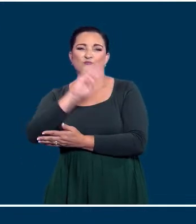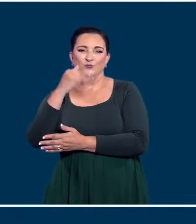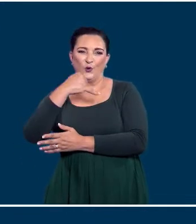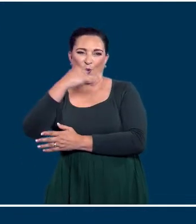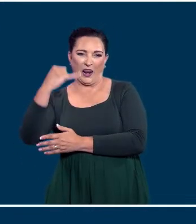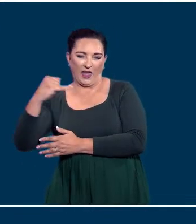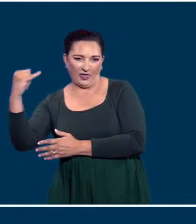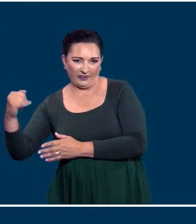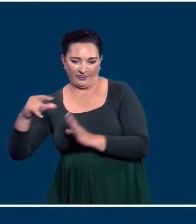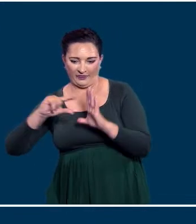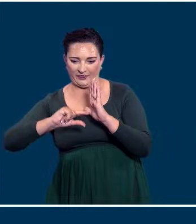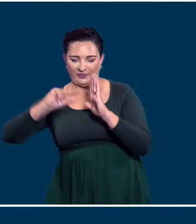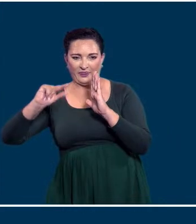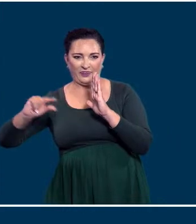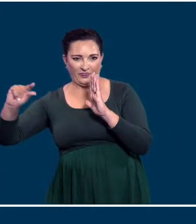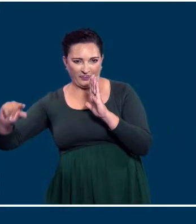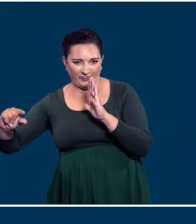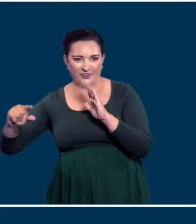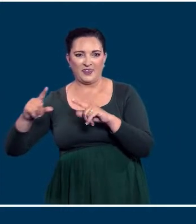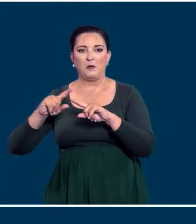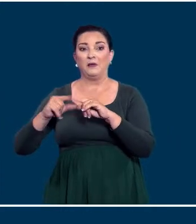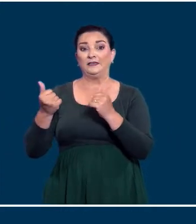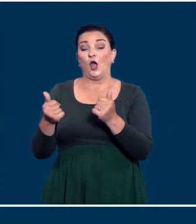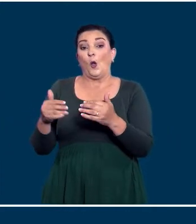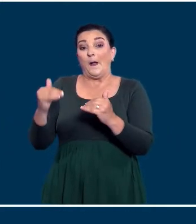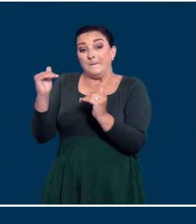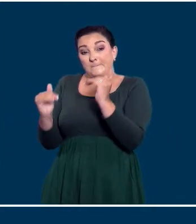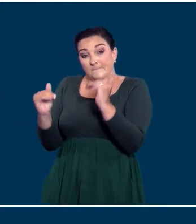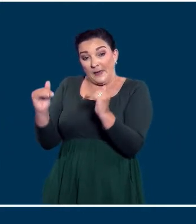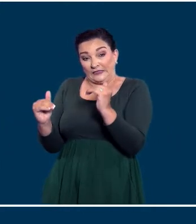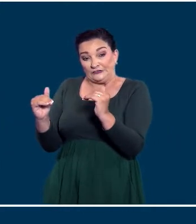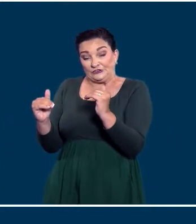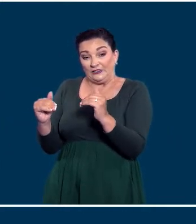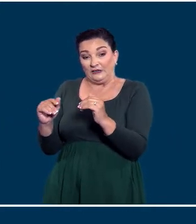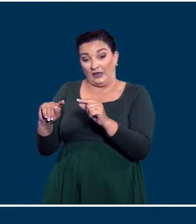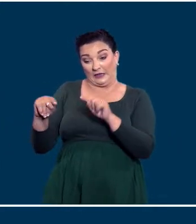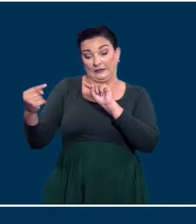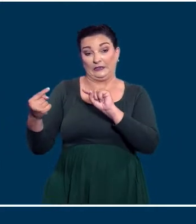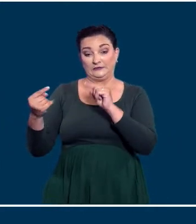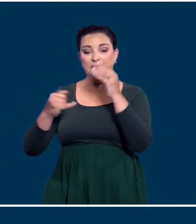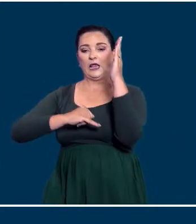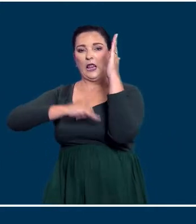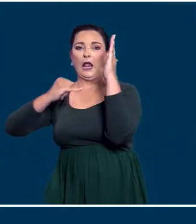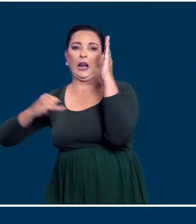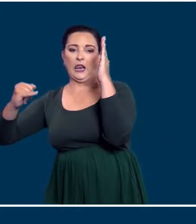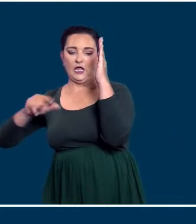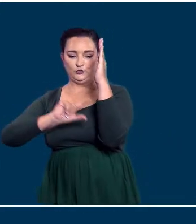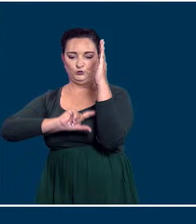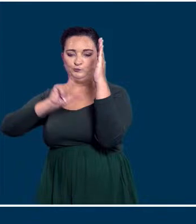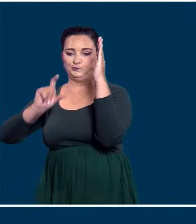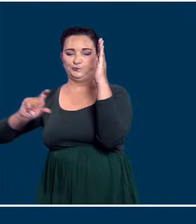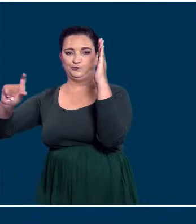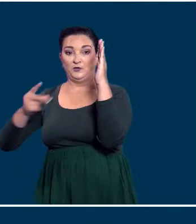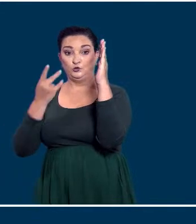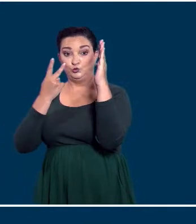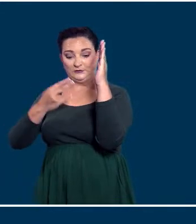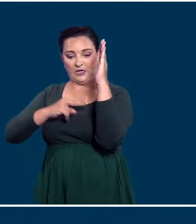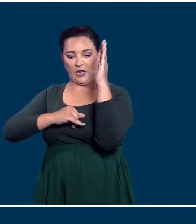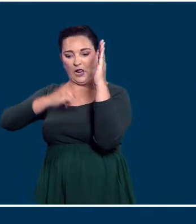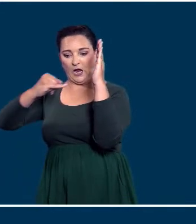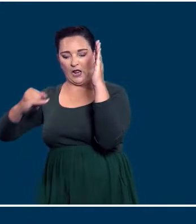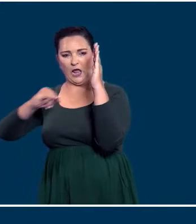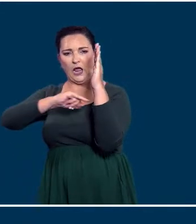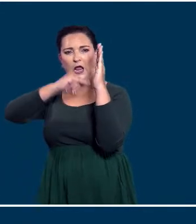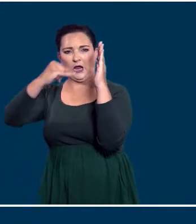range of measures that we trotted out last year, super core inflation, trim mean inflation, and our persistent and